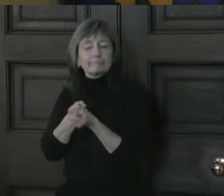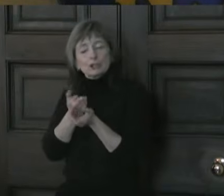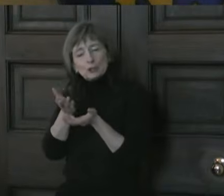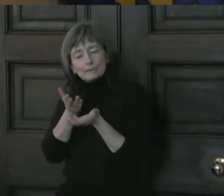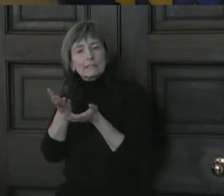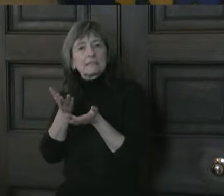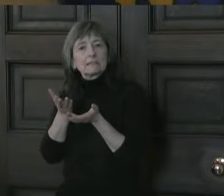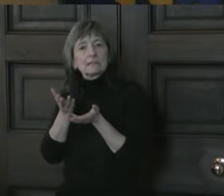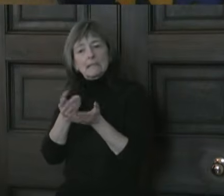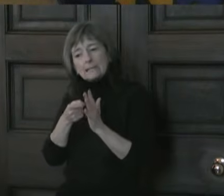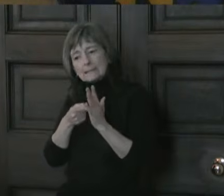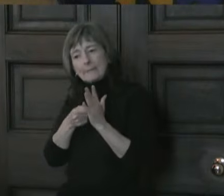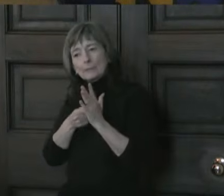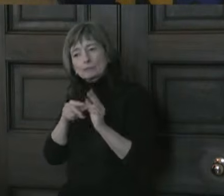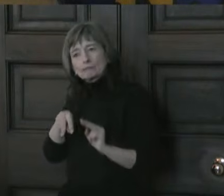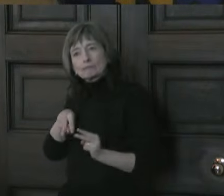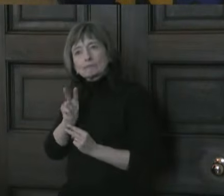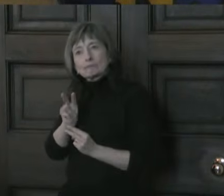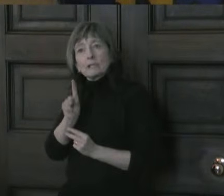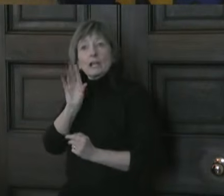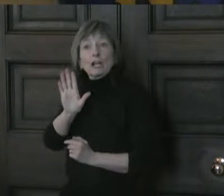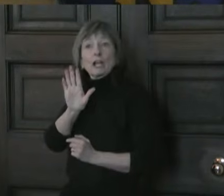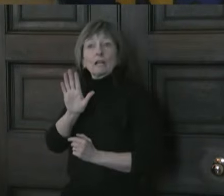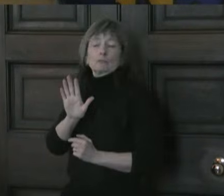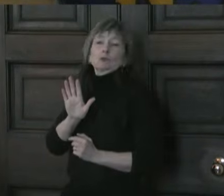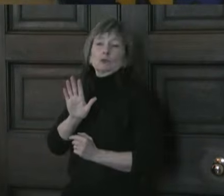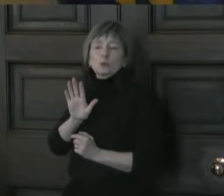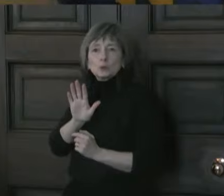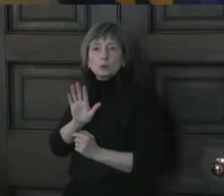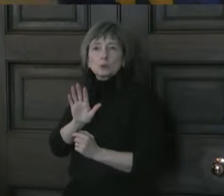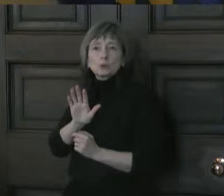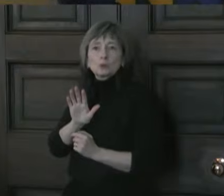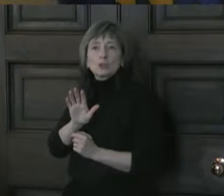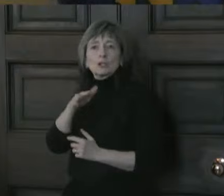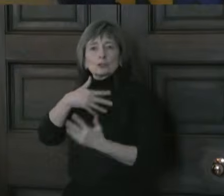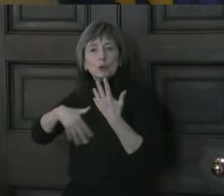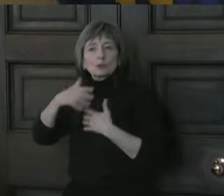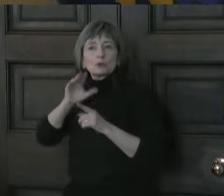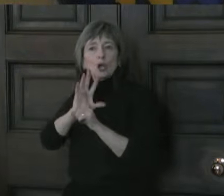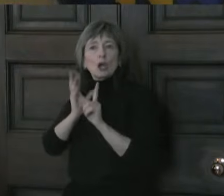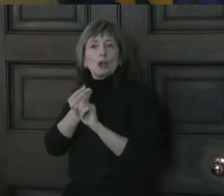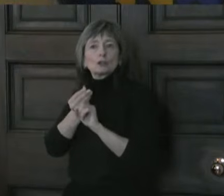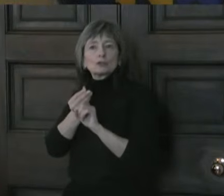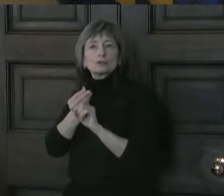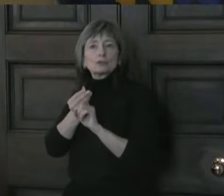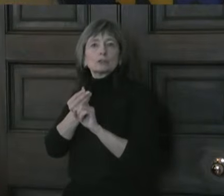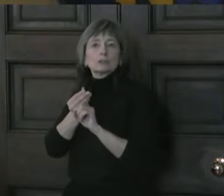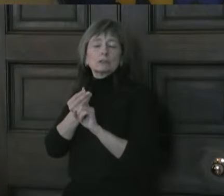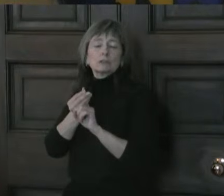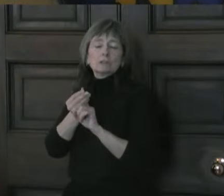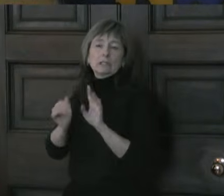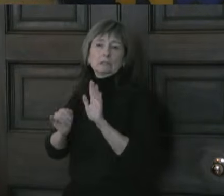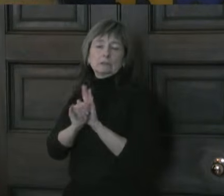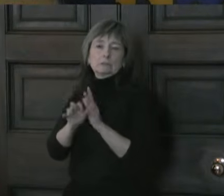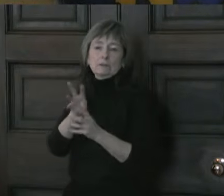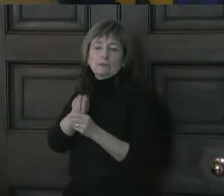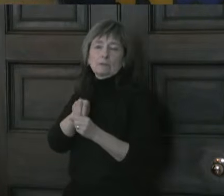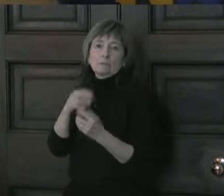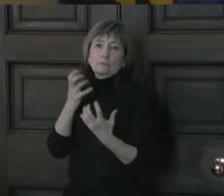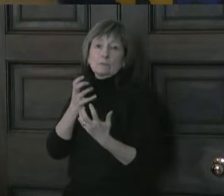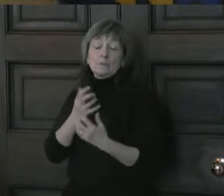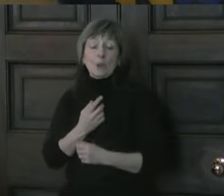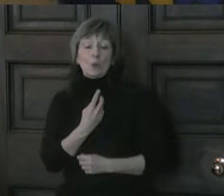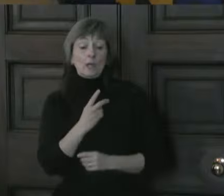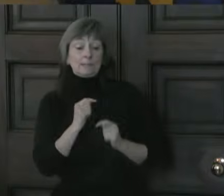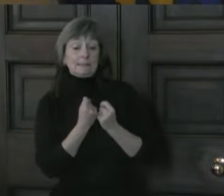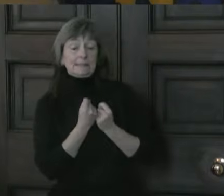example and has left an indelible mark on our social and cultural fabric. A husband and